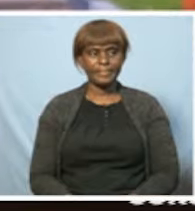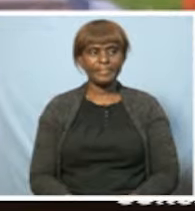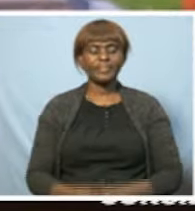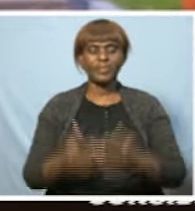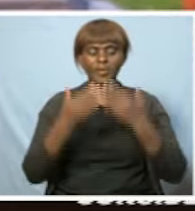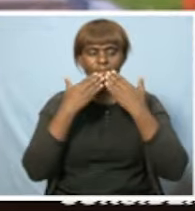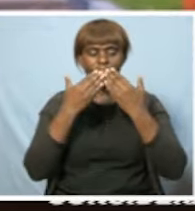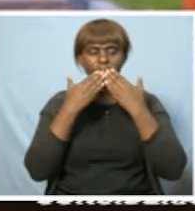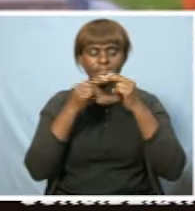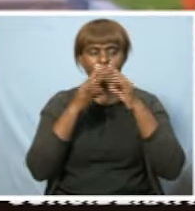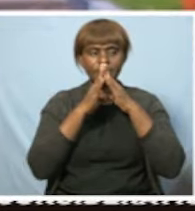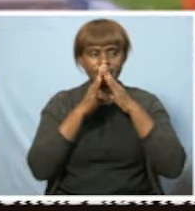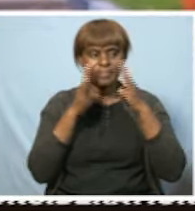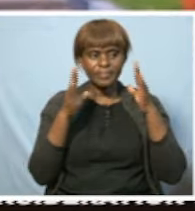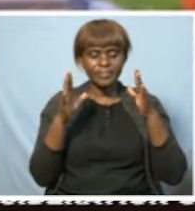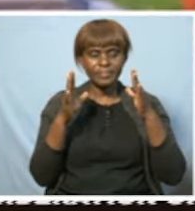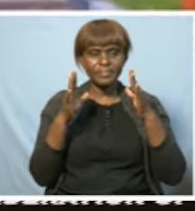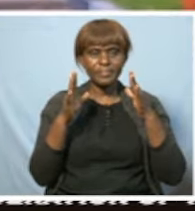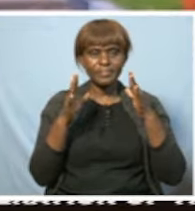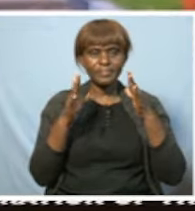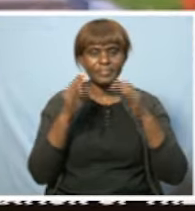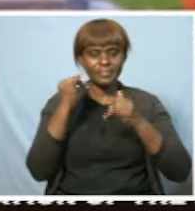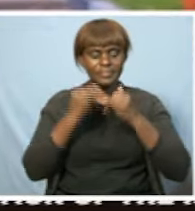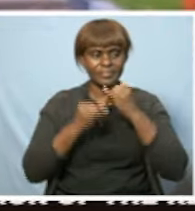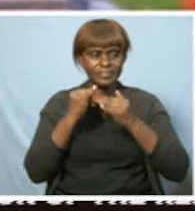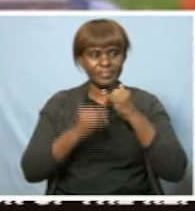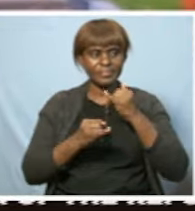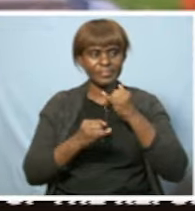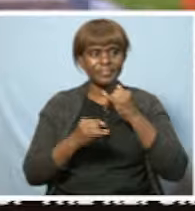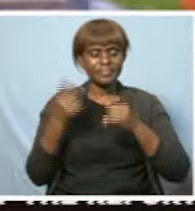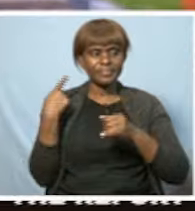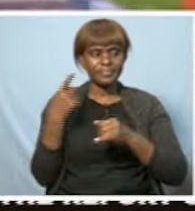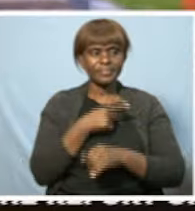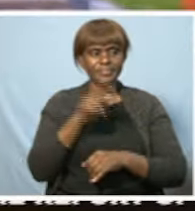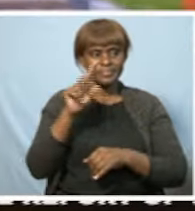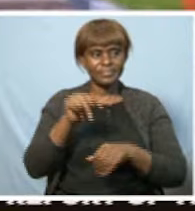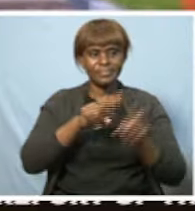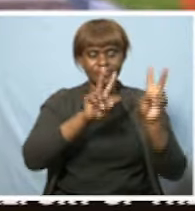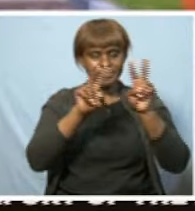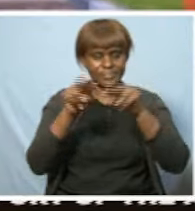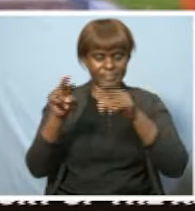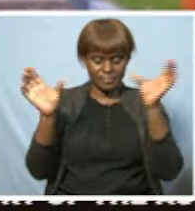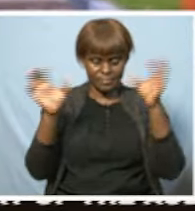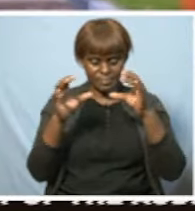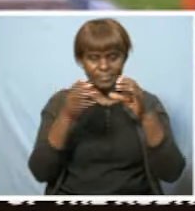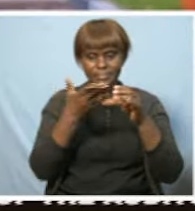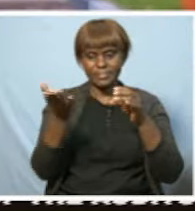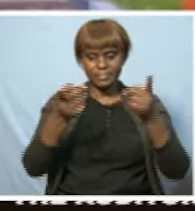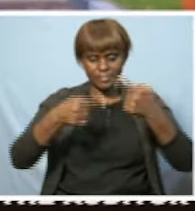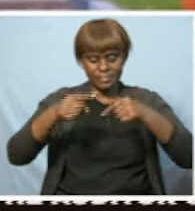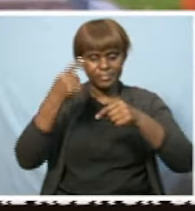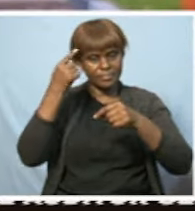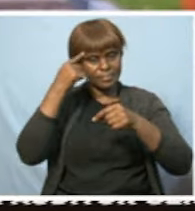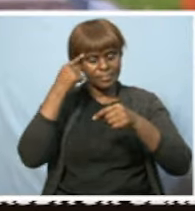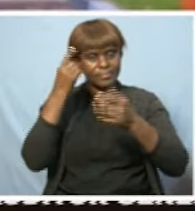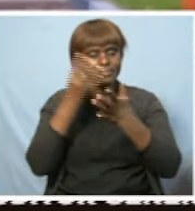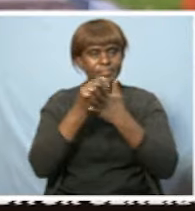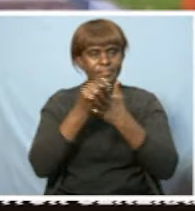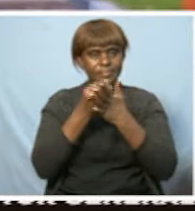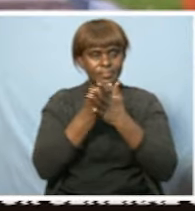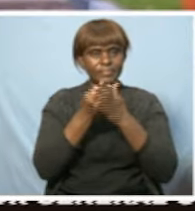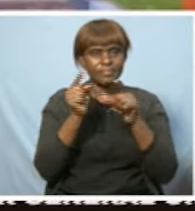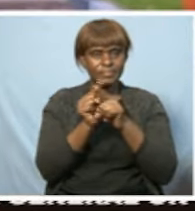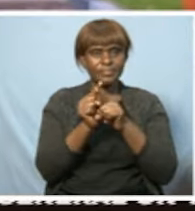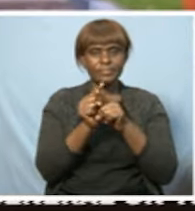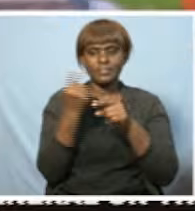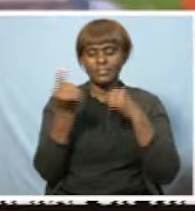Well, thank you so much for still being with us on Parliament Television. We've just been watching the Committee on Local Government Accounts, and